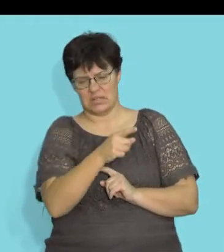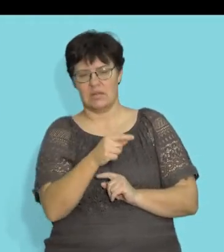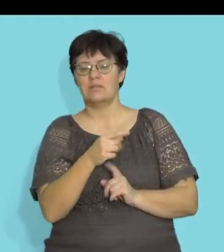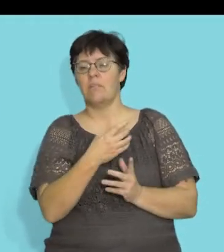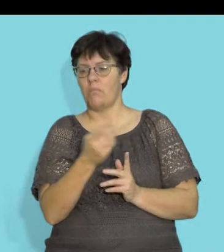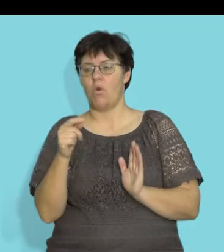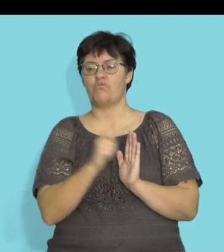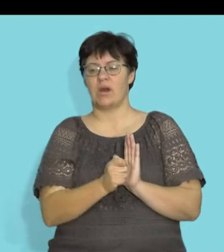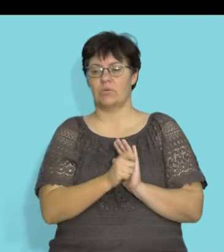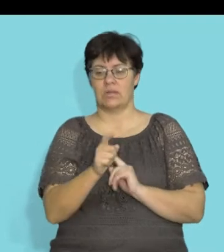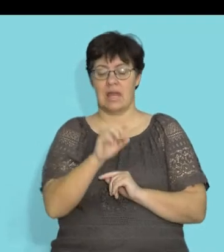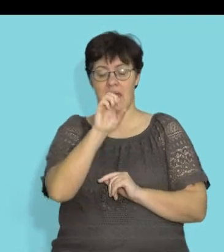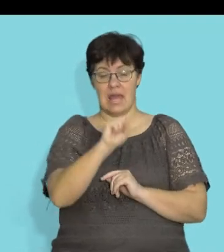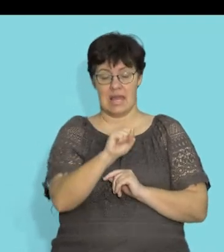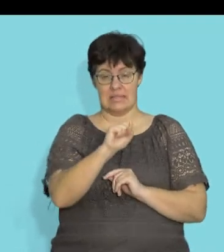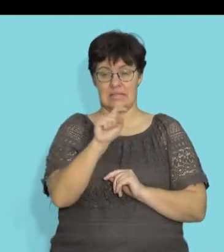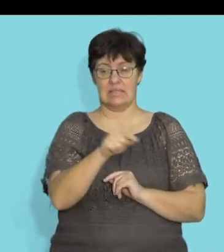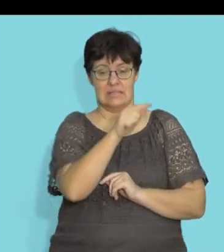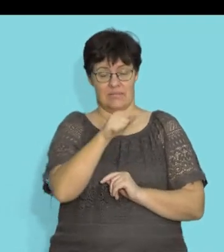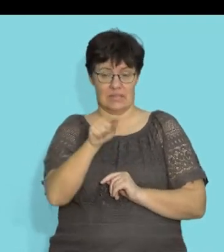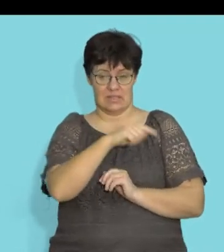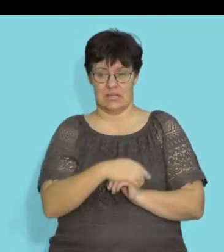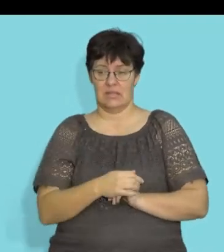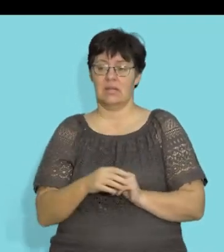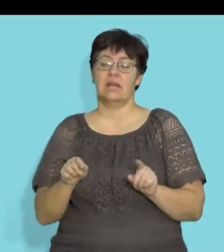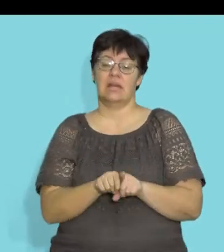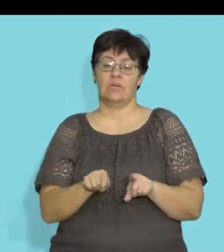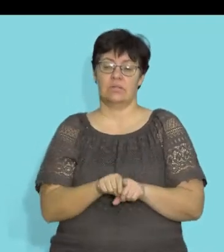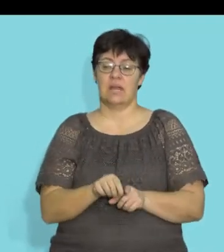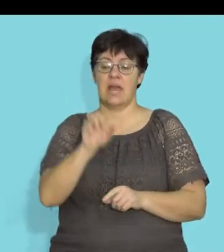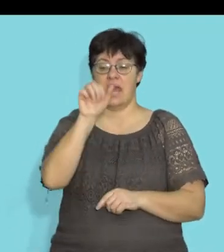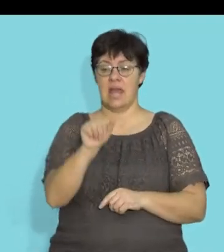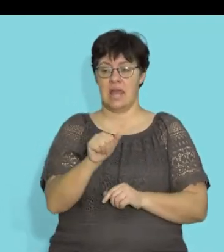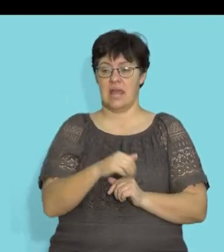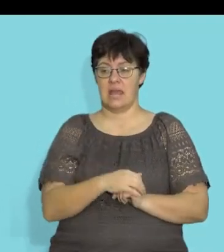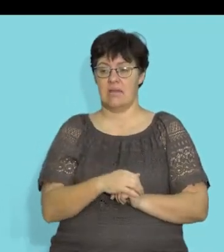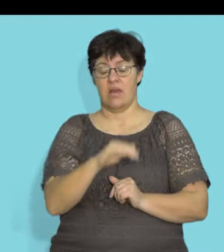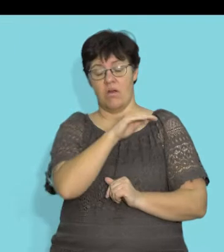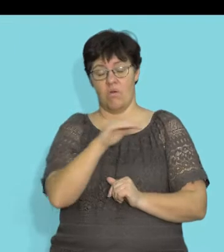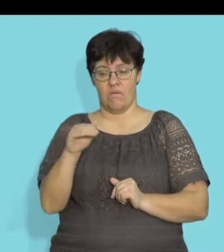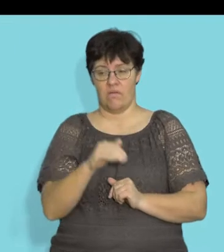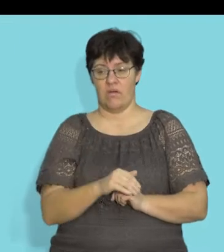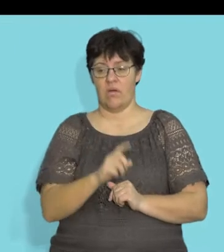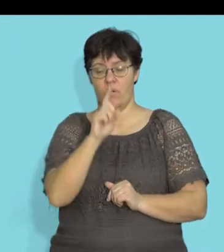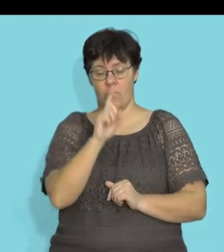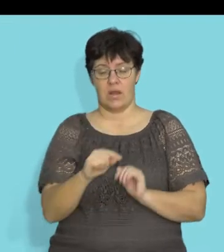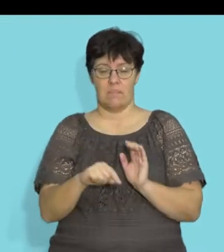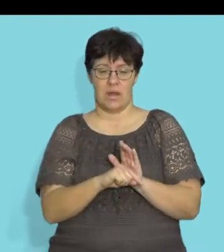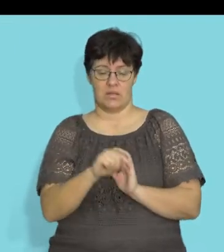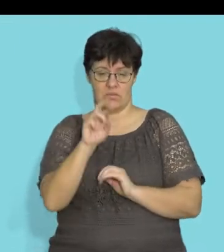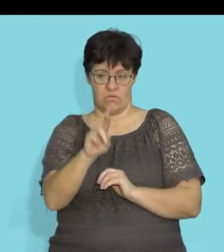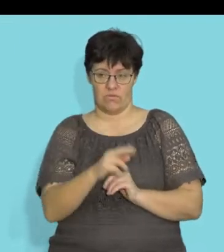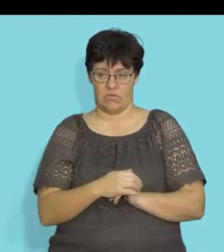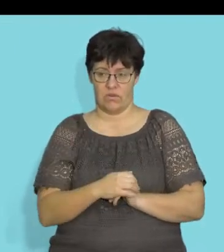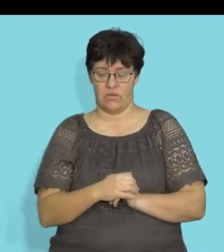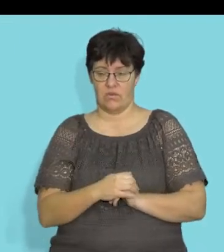written as the sum to infinity is equal to a over 1 minus